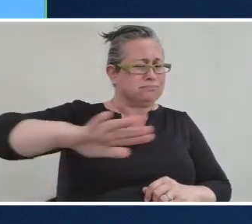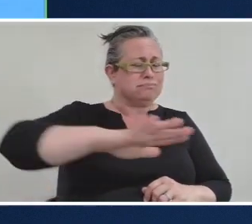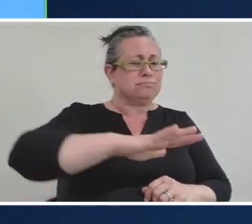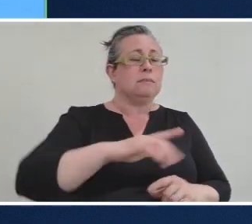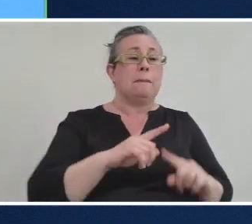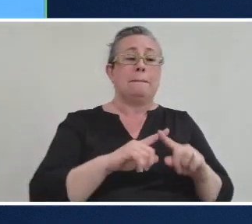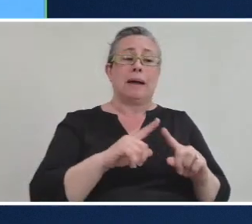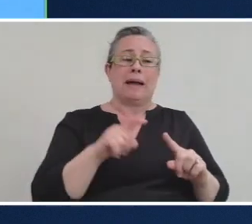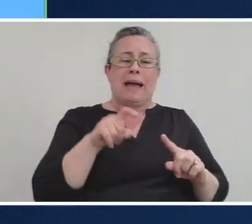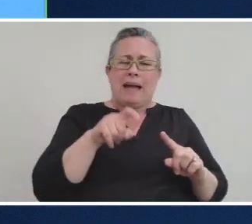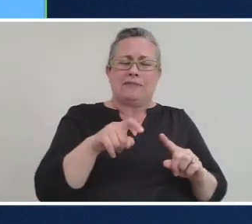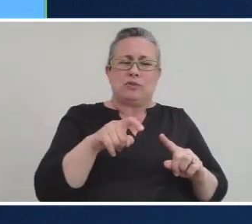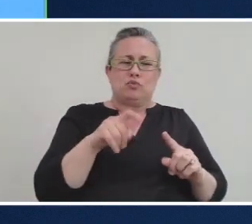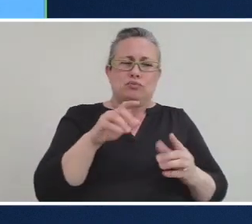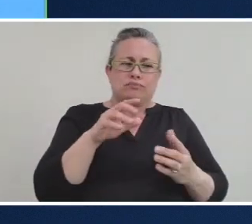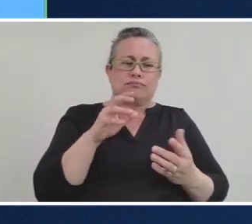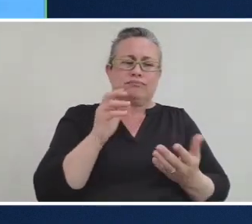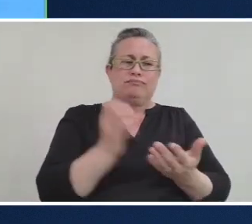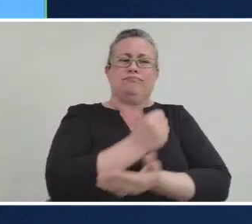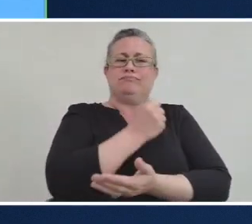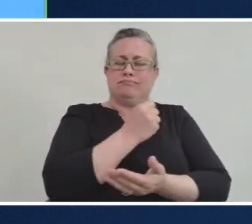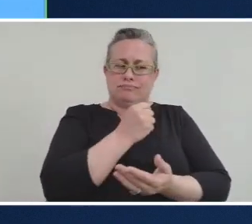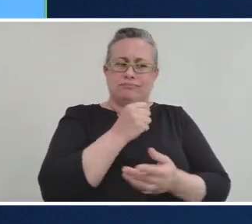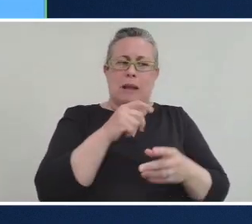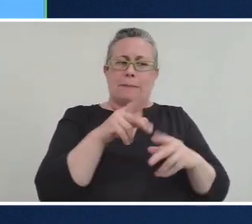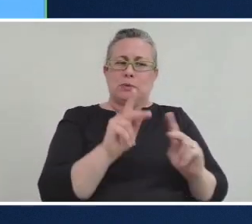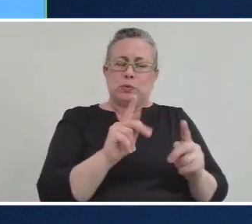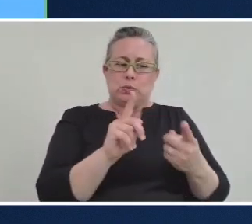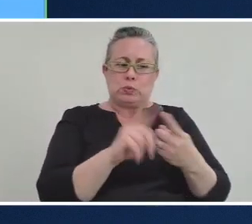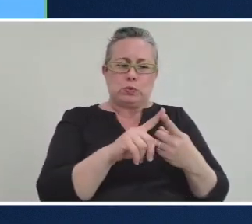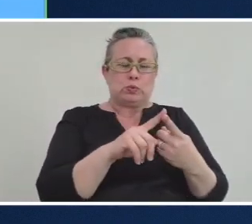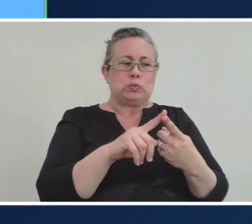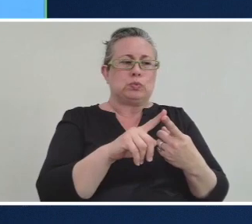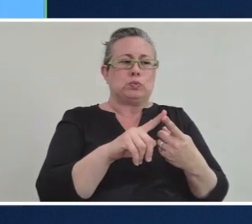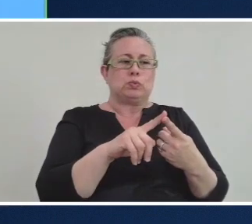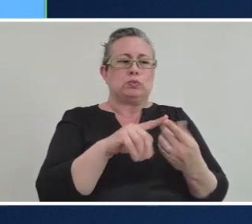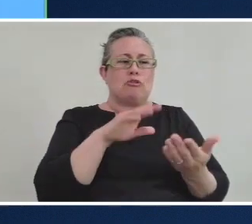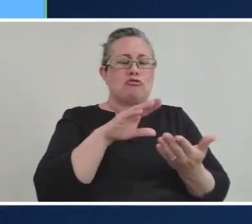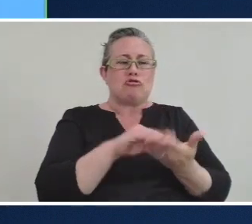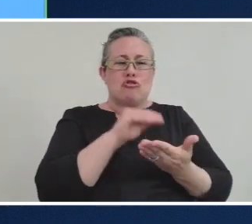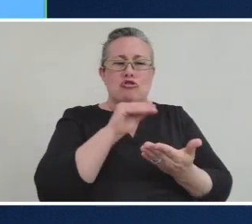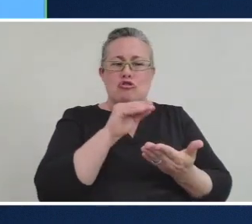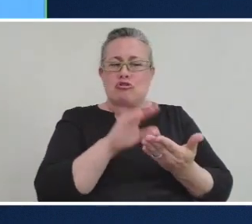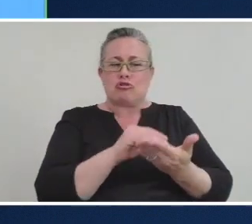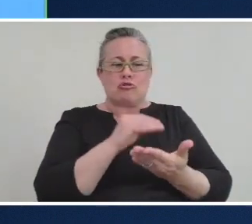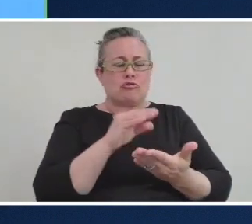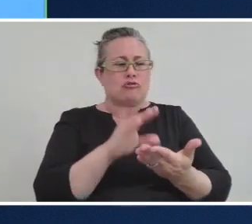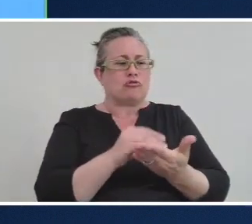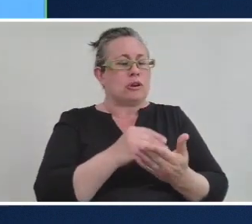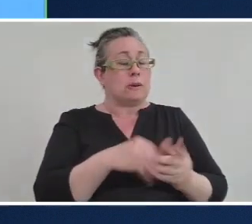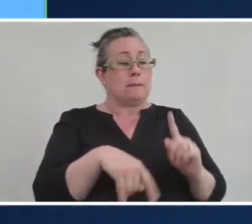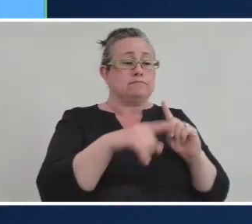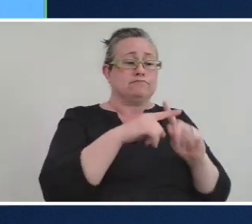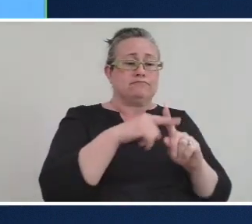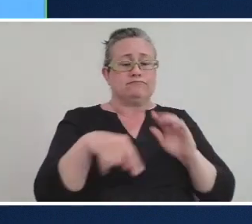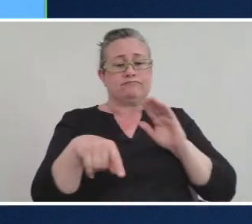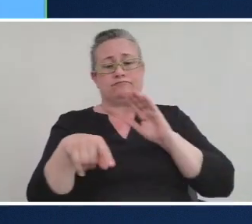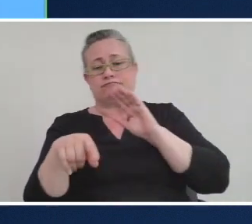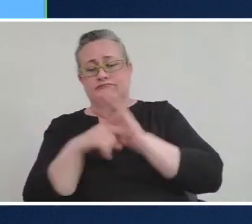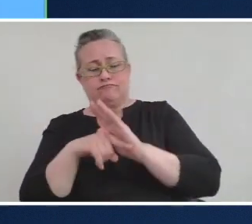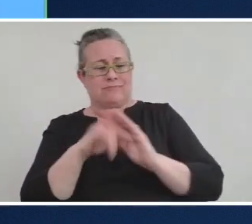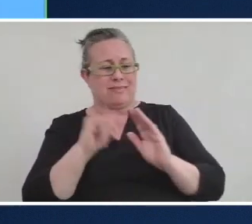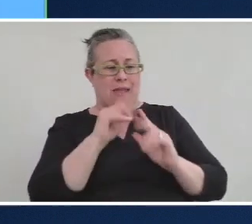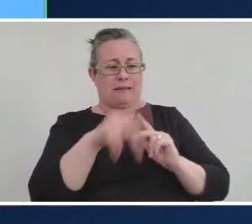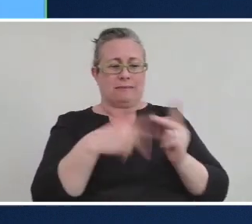to seize the opportunity to learn what are the pros and cons of such technology, because the